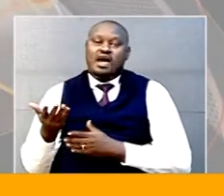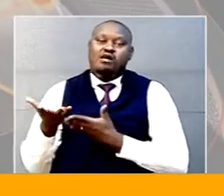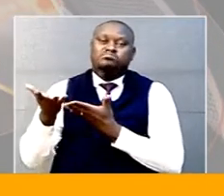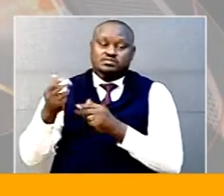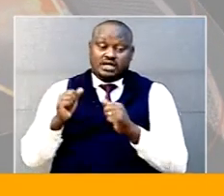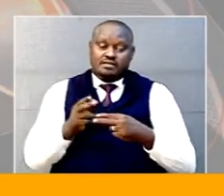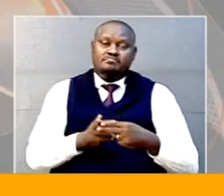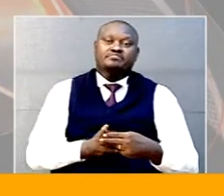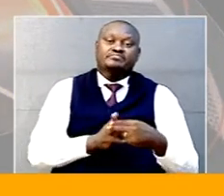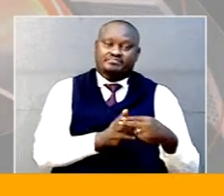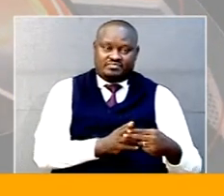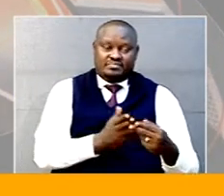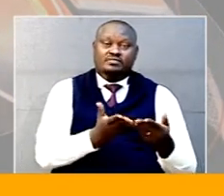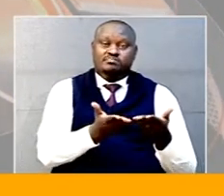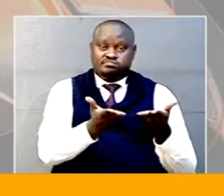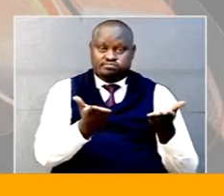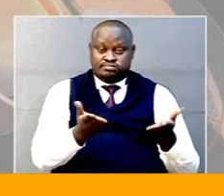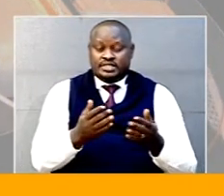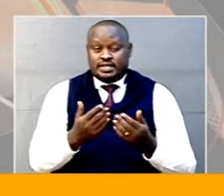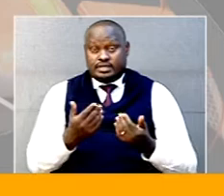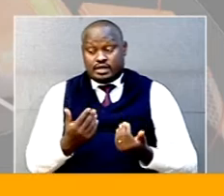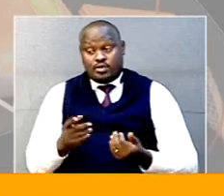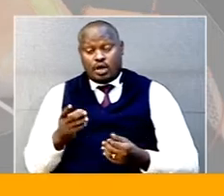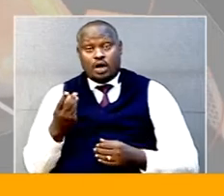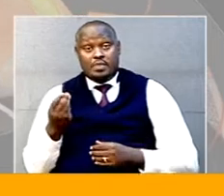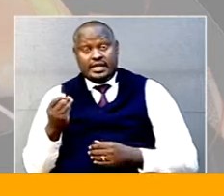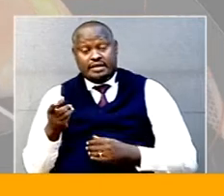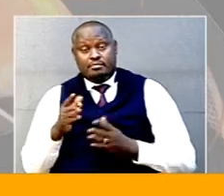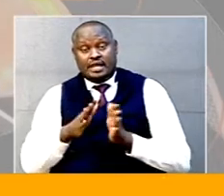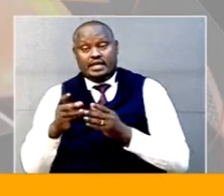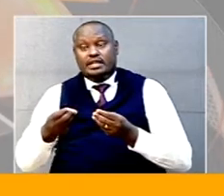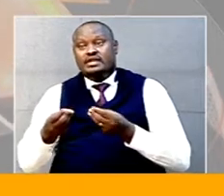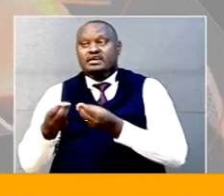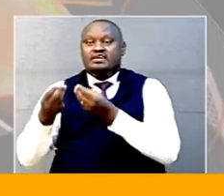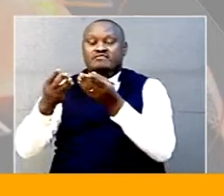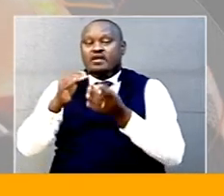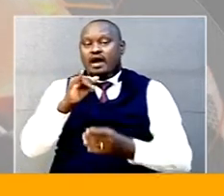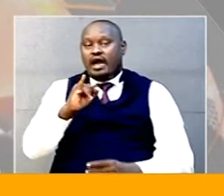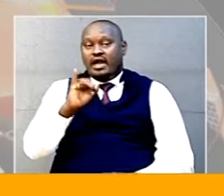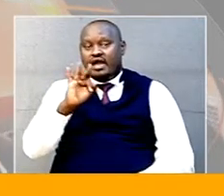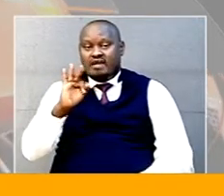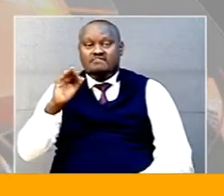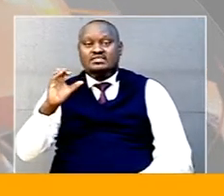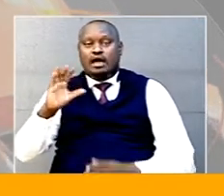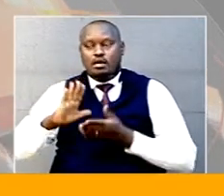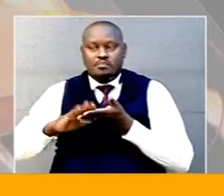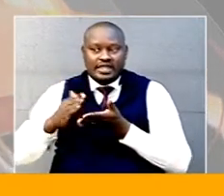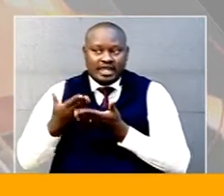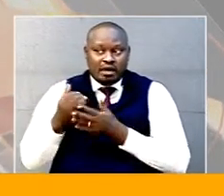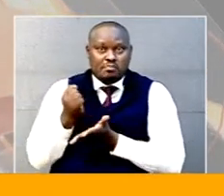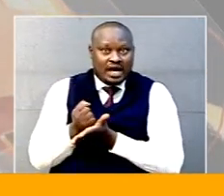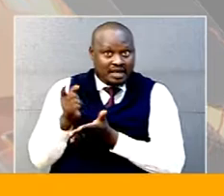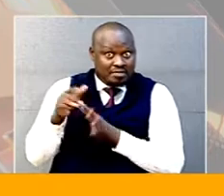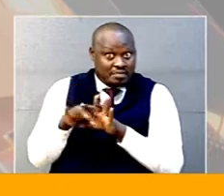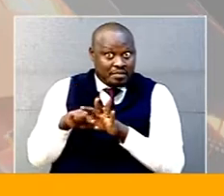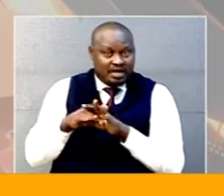does not fund private investments on its own. Now the funds will be disbursed through IFC's partner commercial banks.